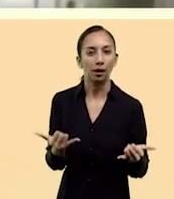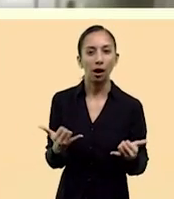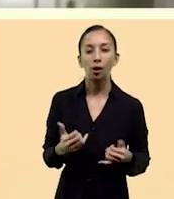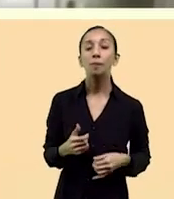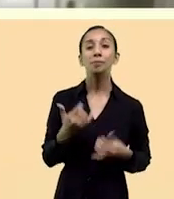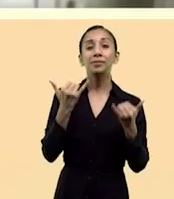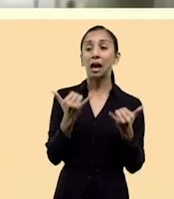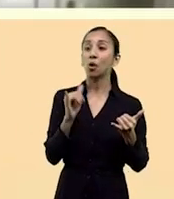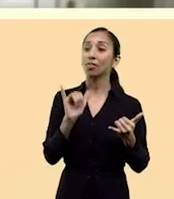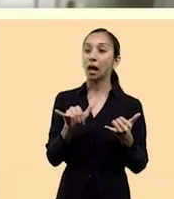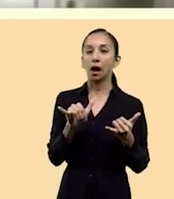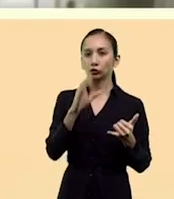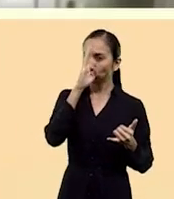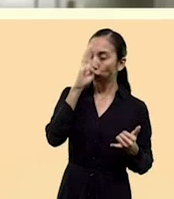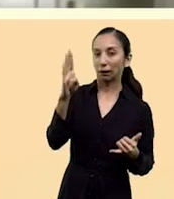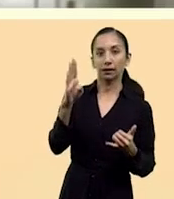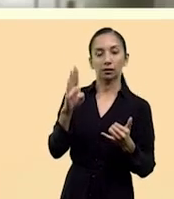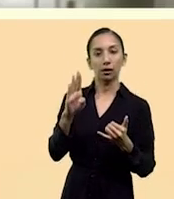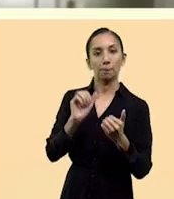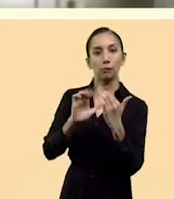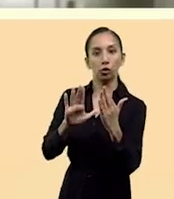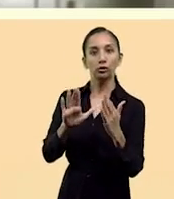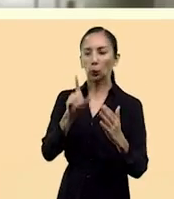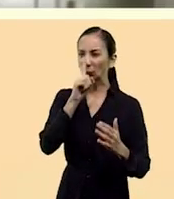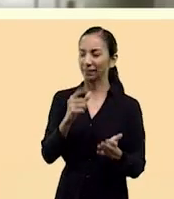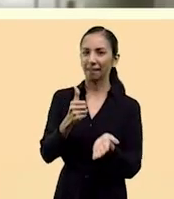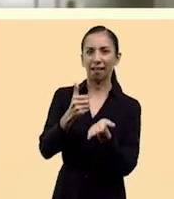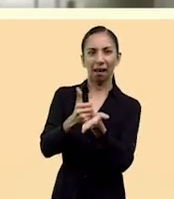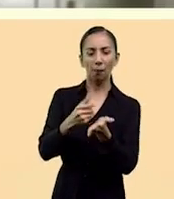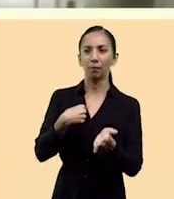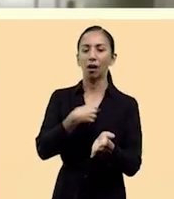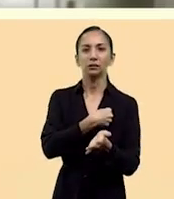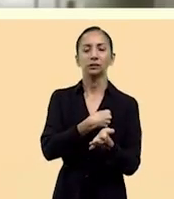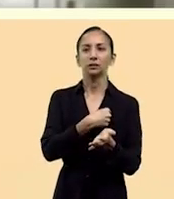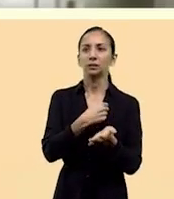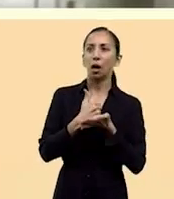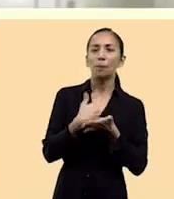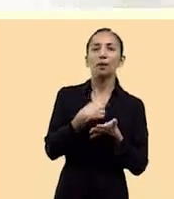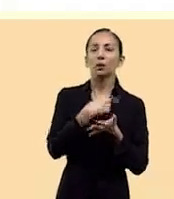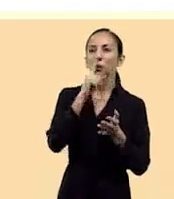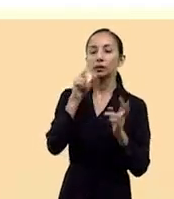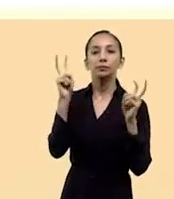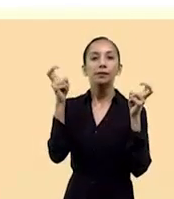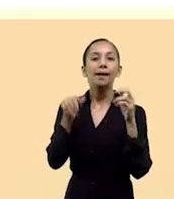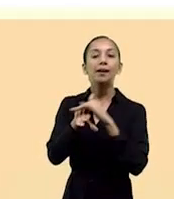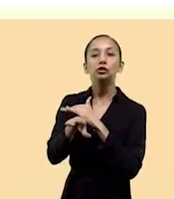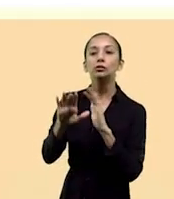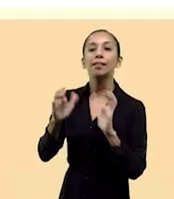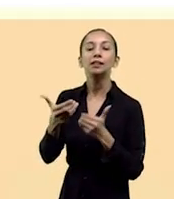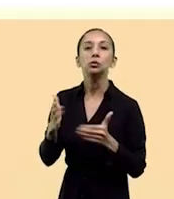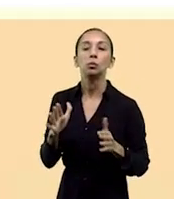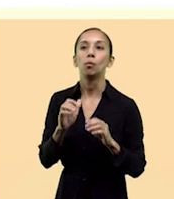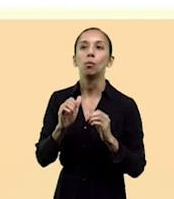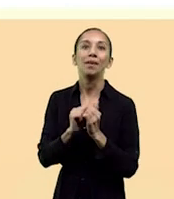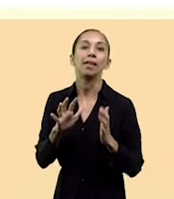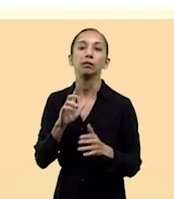streamlined approach, it's helping us to really enter the classroom, but without being in the classroom.